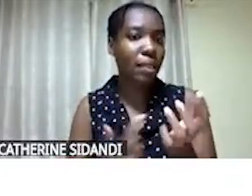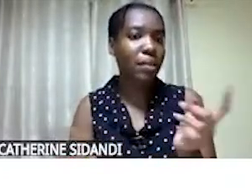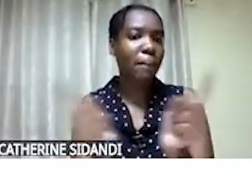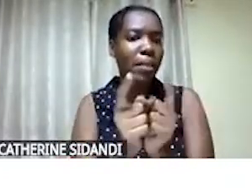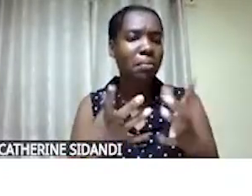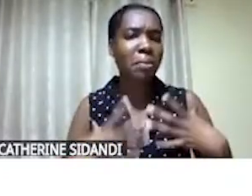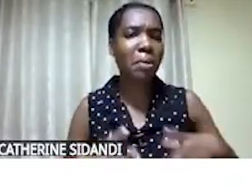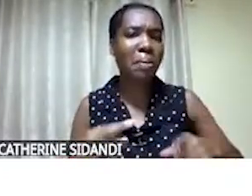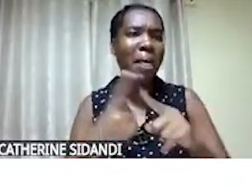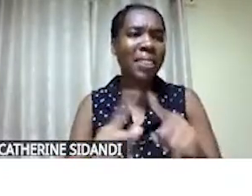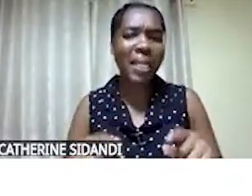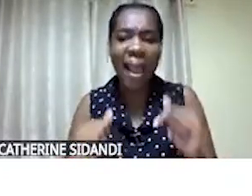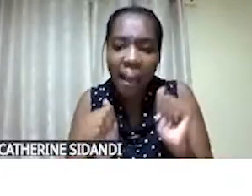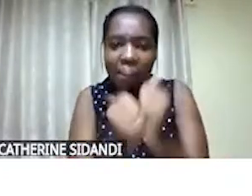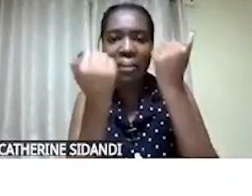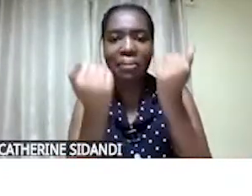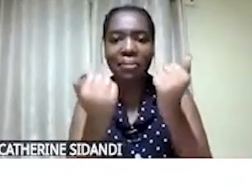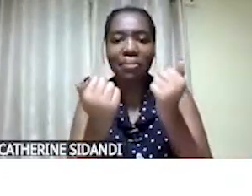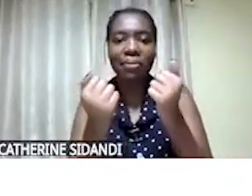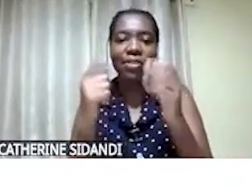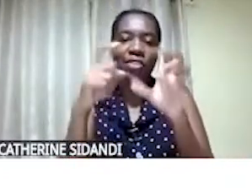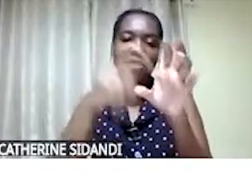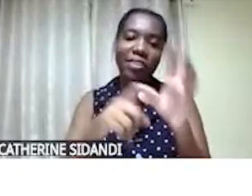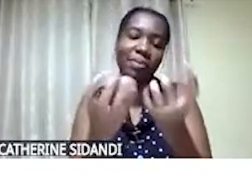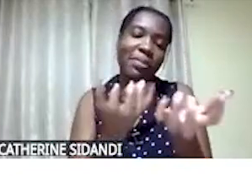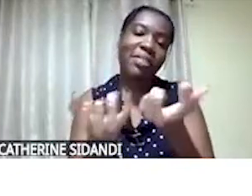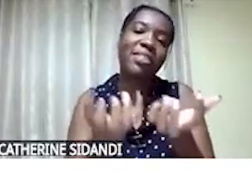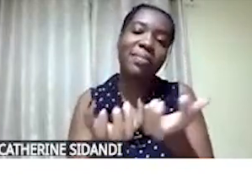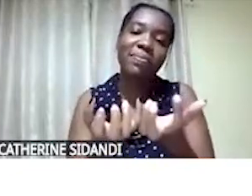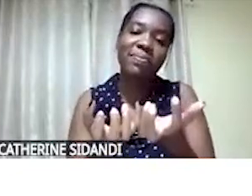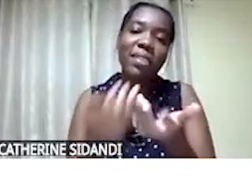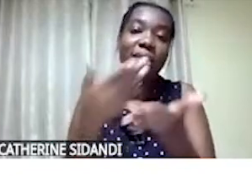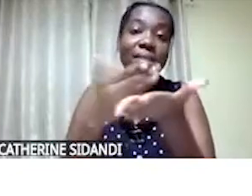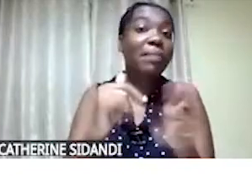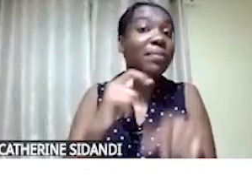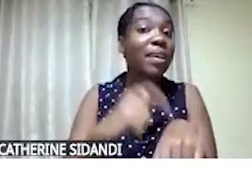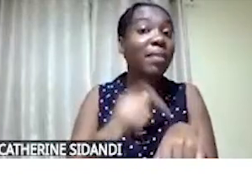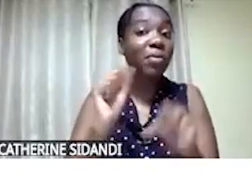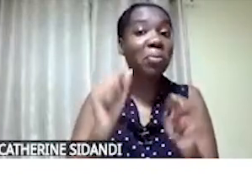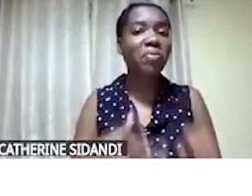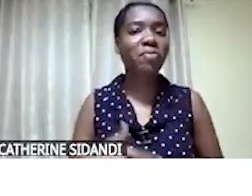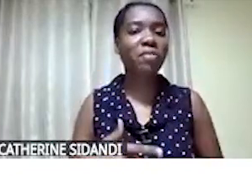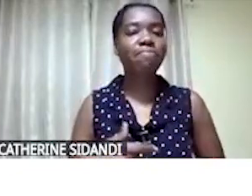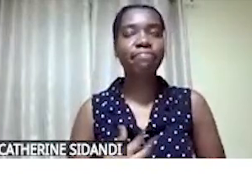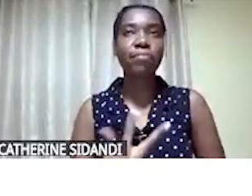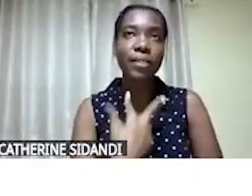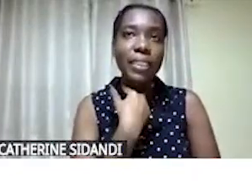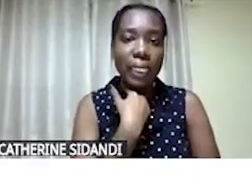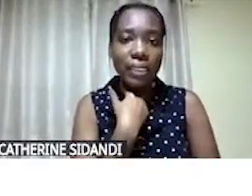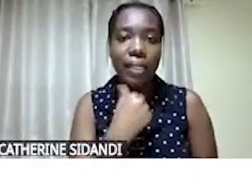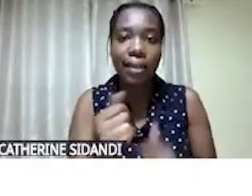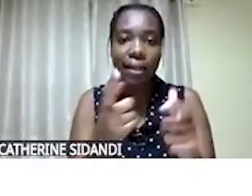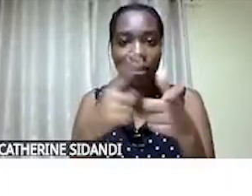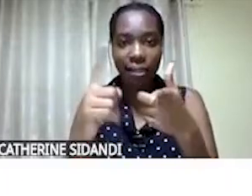chance, but on getting there at some point, then they feel stuck because there was no strategy. It was yes